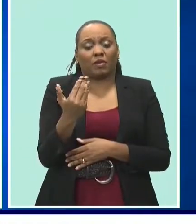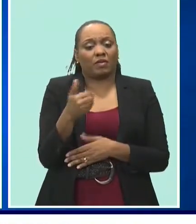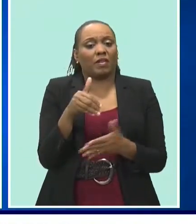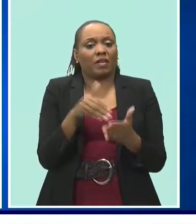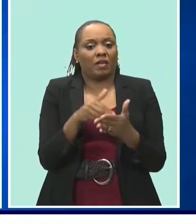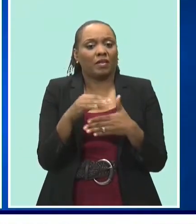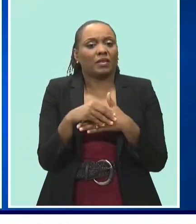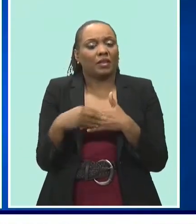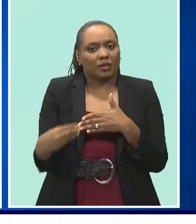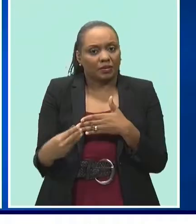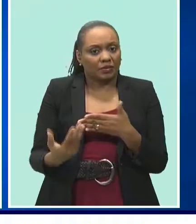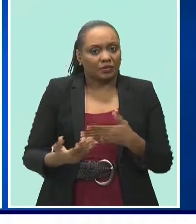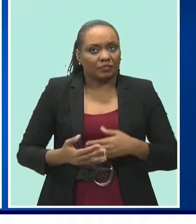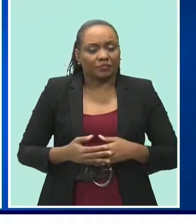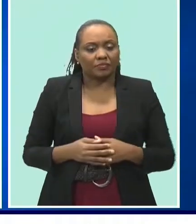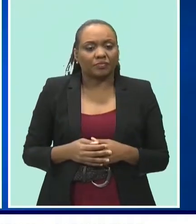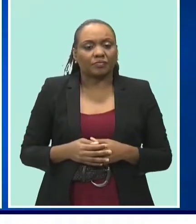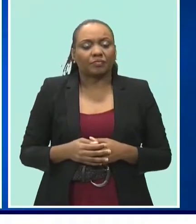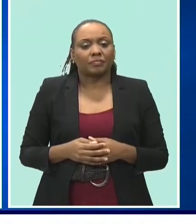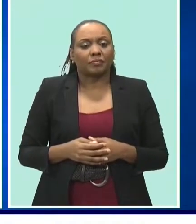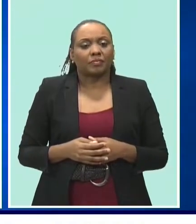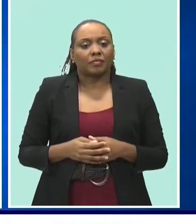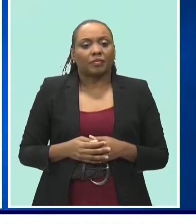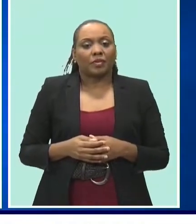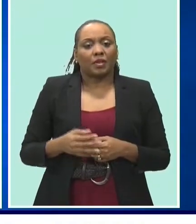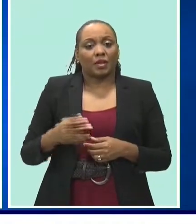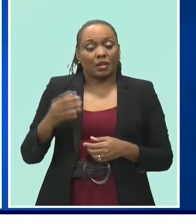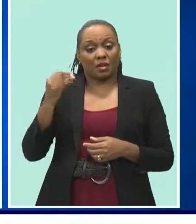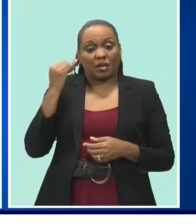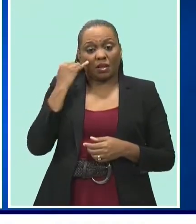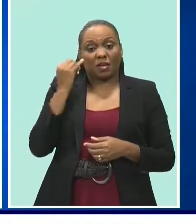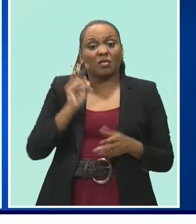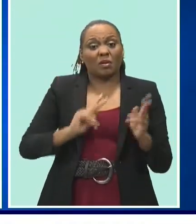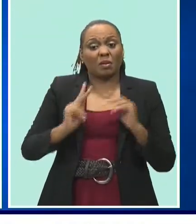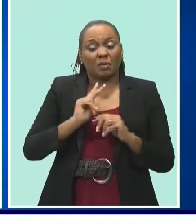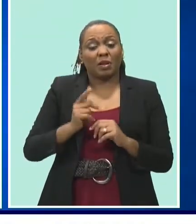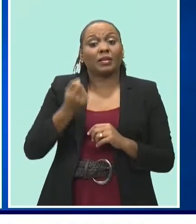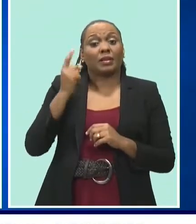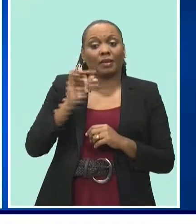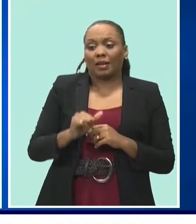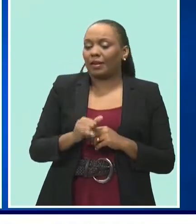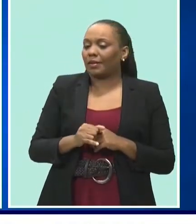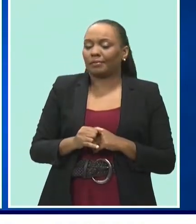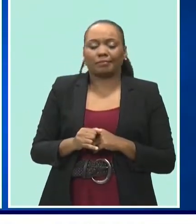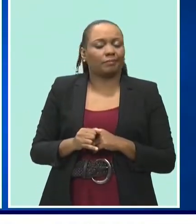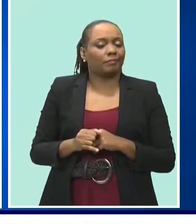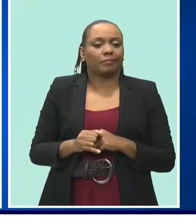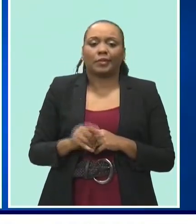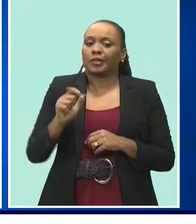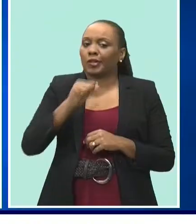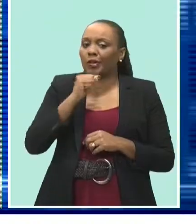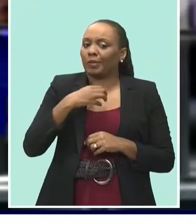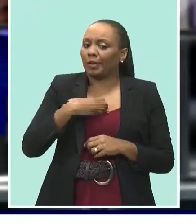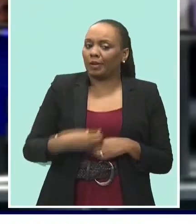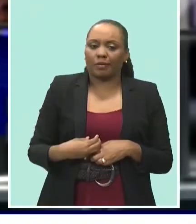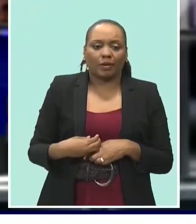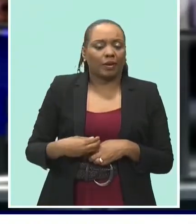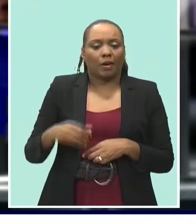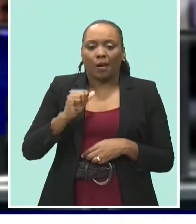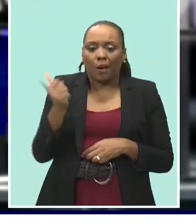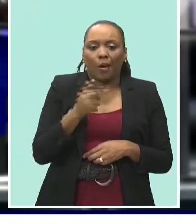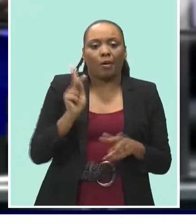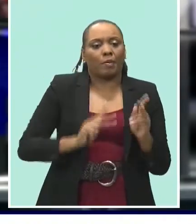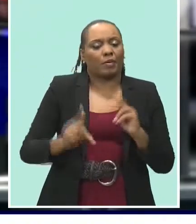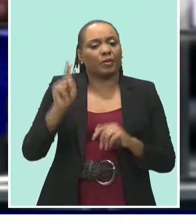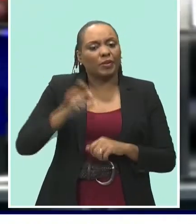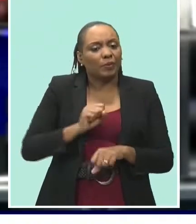at least. Now, if people know that, nobody should be hungry in this country and nobody should be without work in this country.